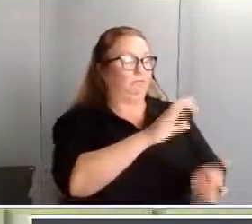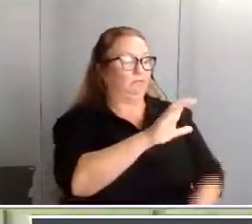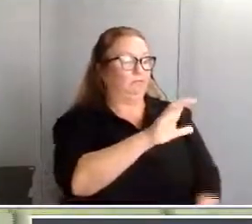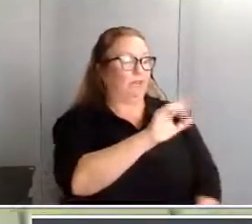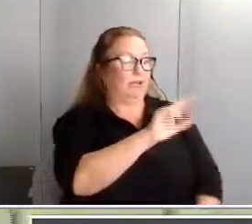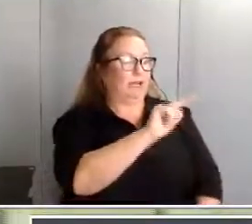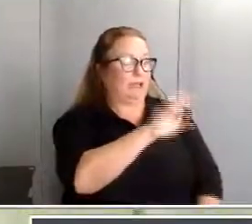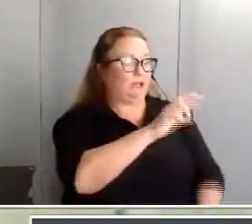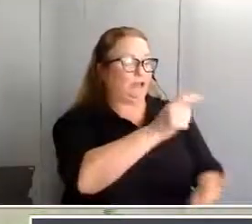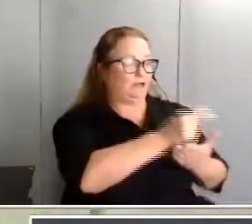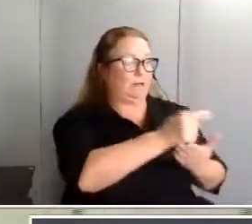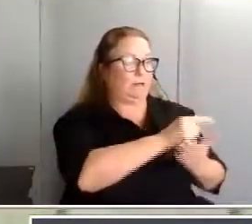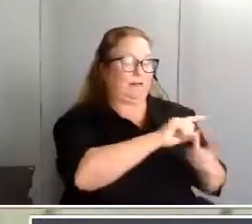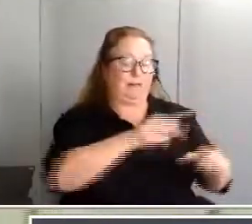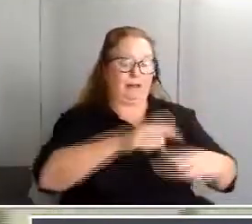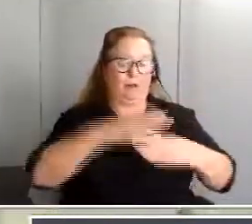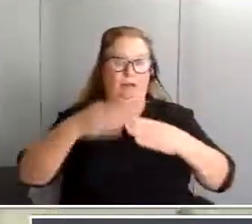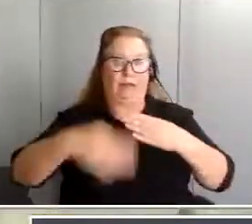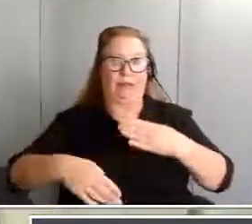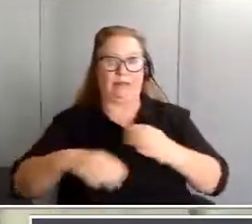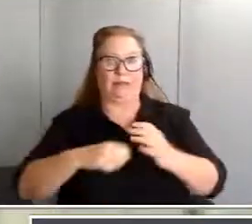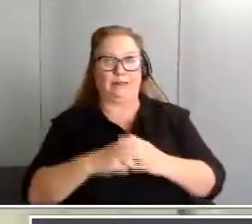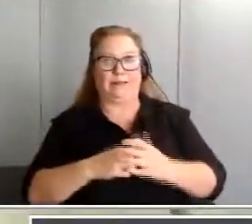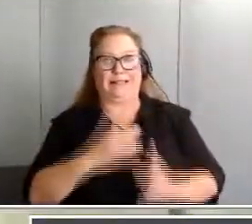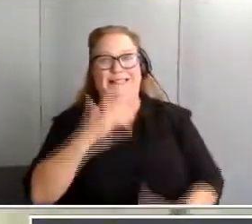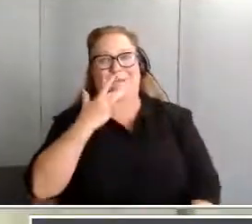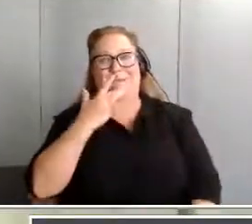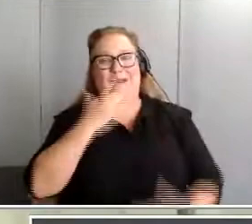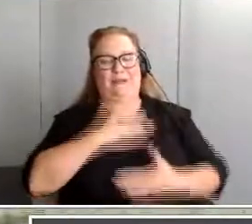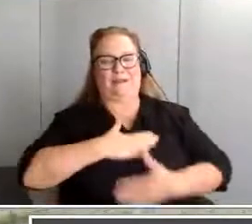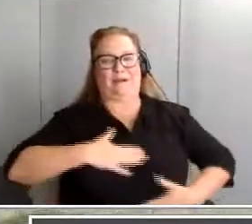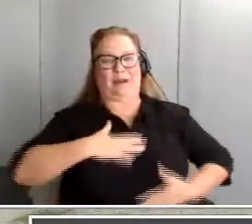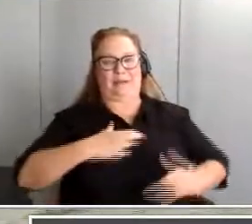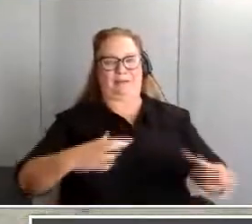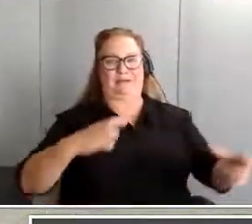This is my favorite hobby now, retirement.